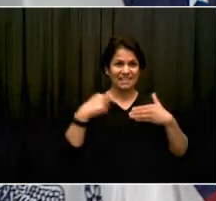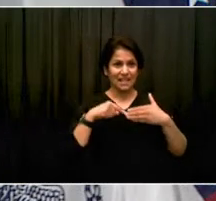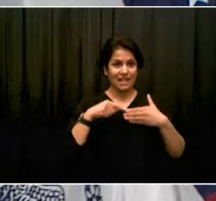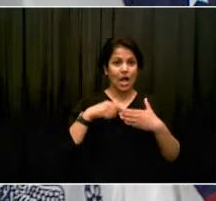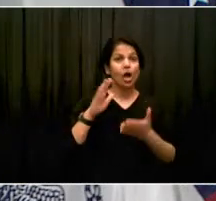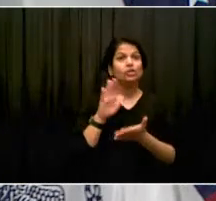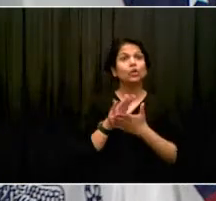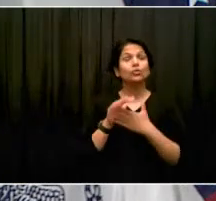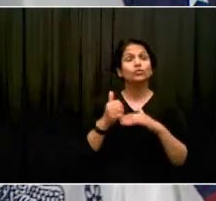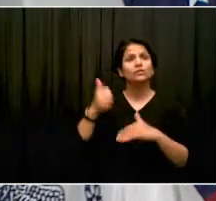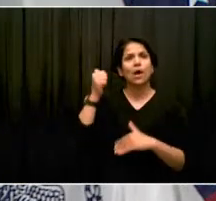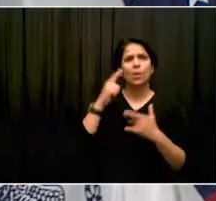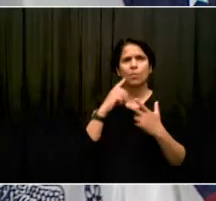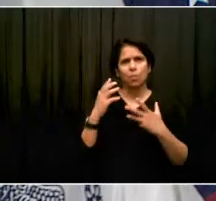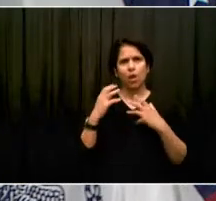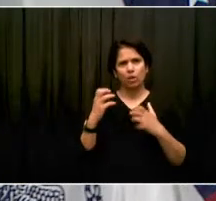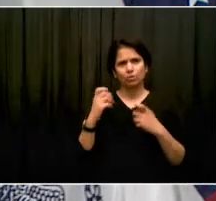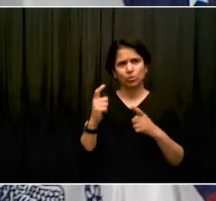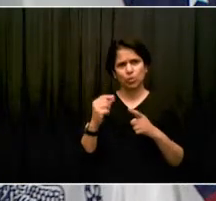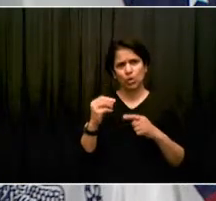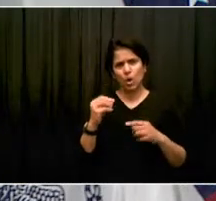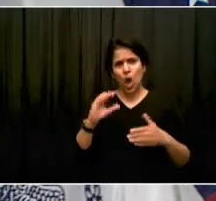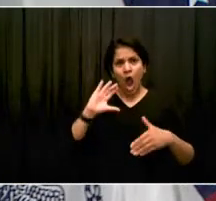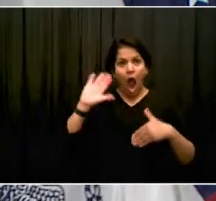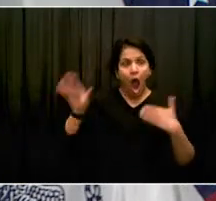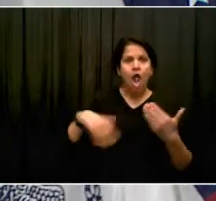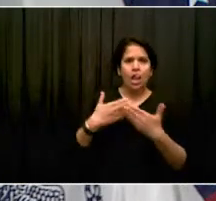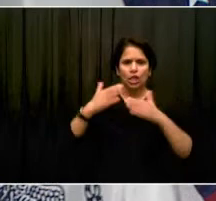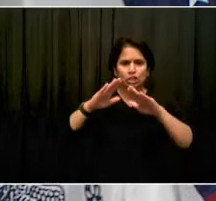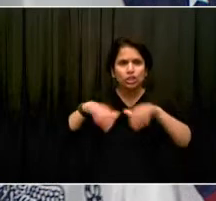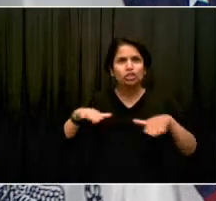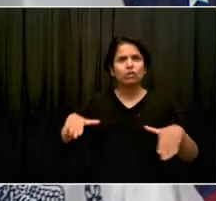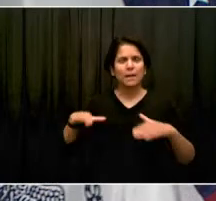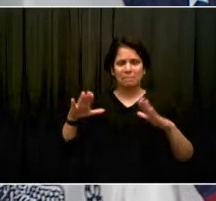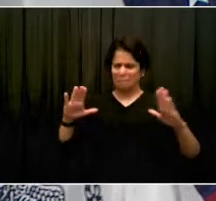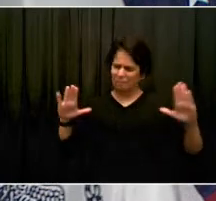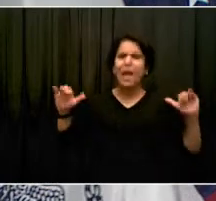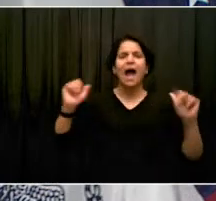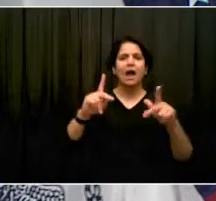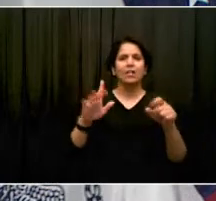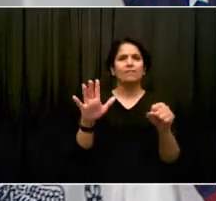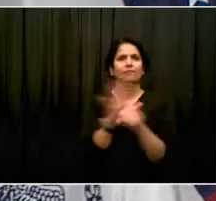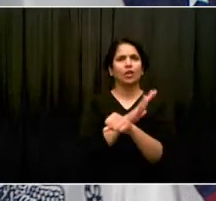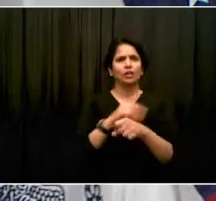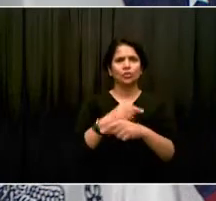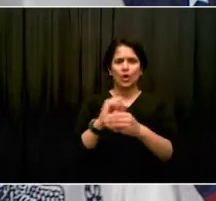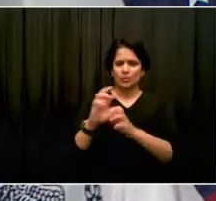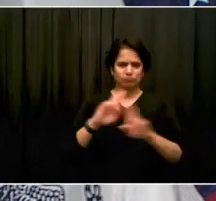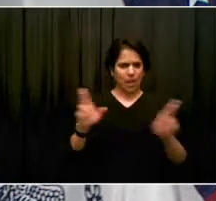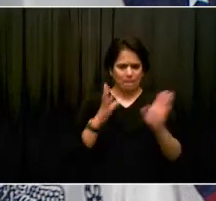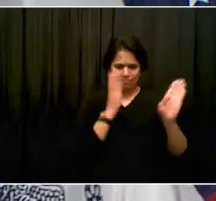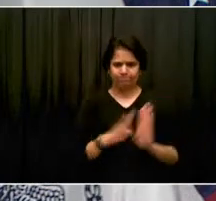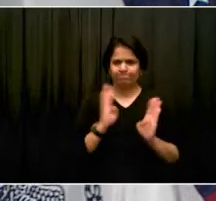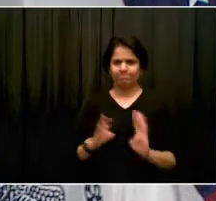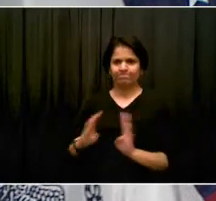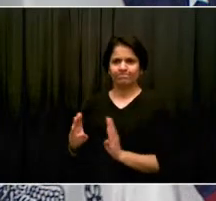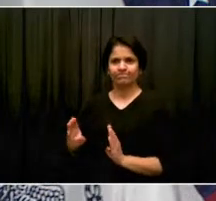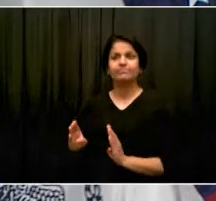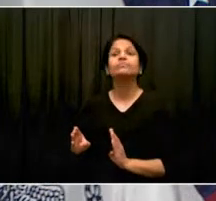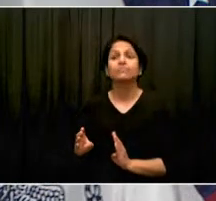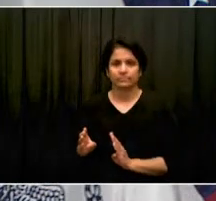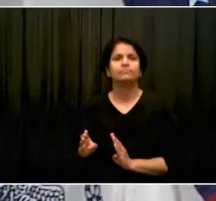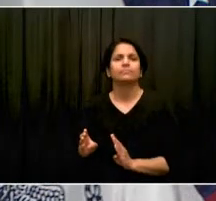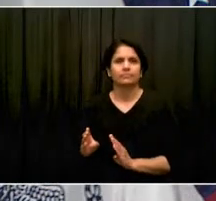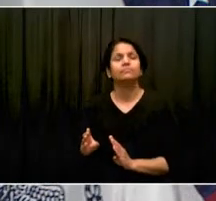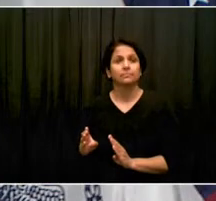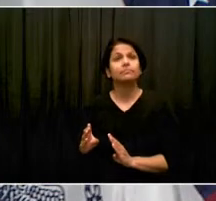back. Let's see how we continue to make progress on COVID. I think the world could be a very different reality in the